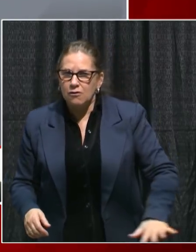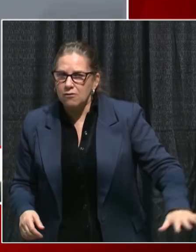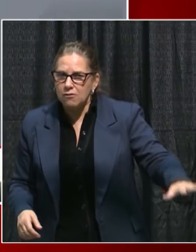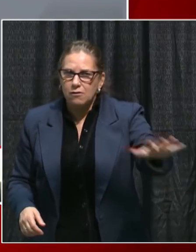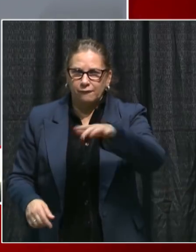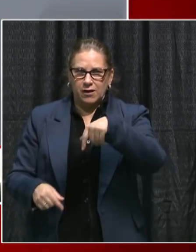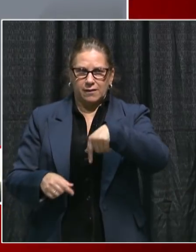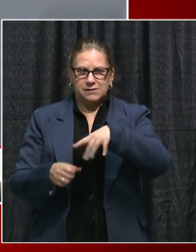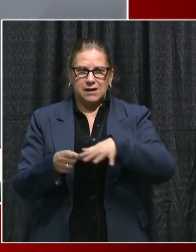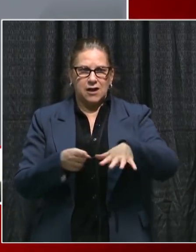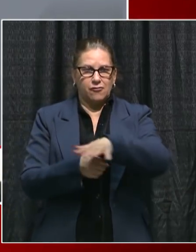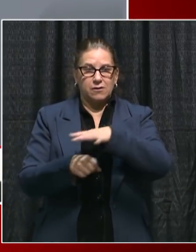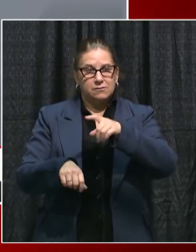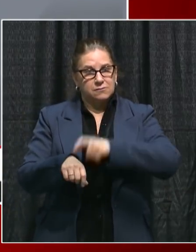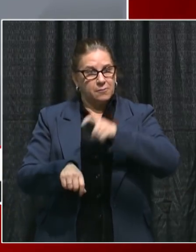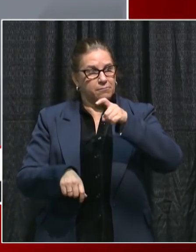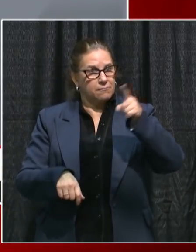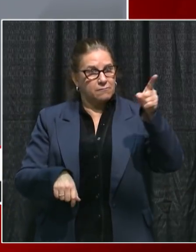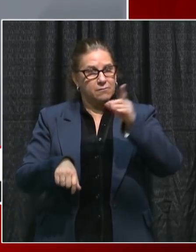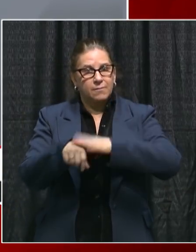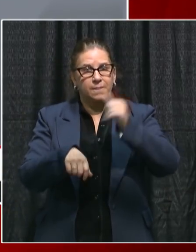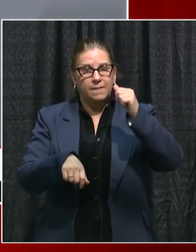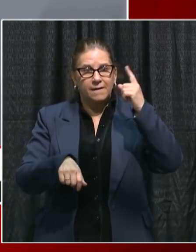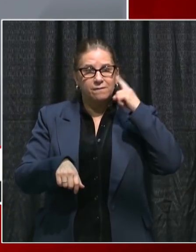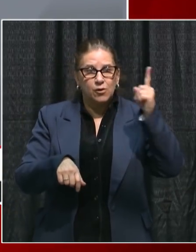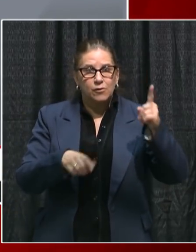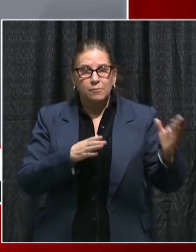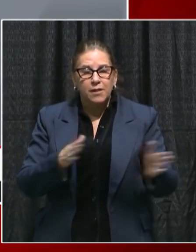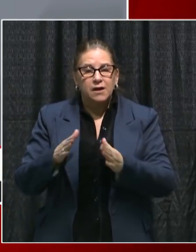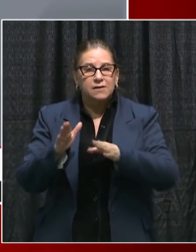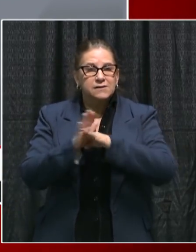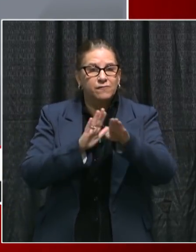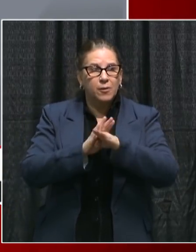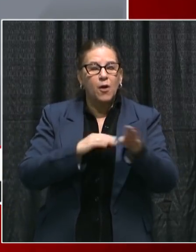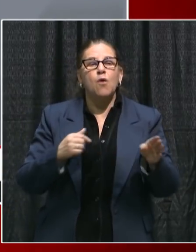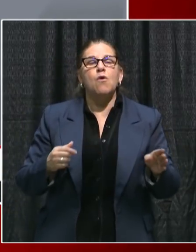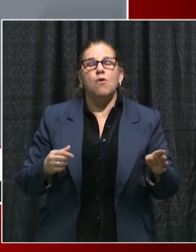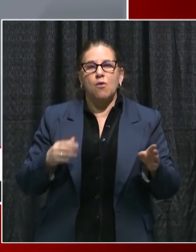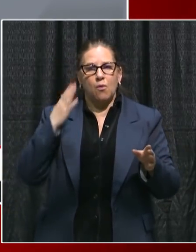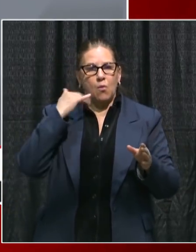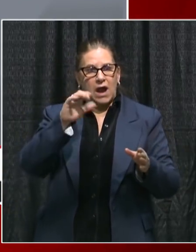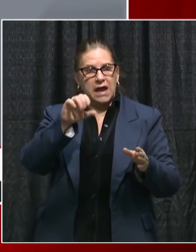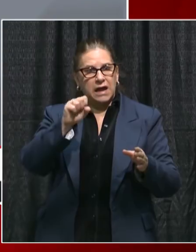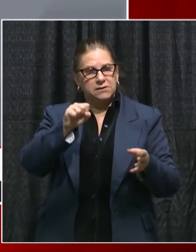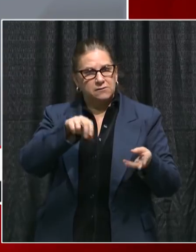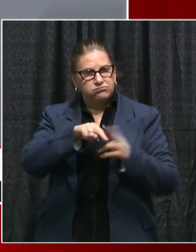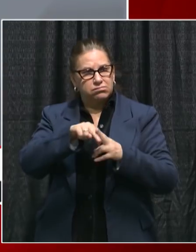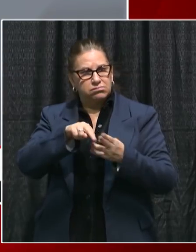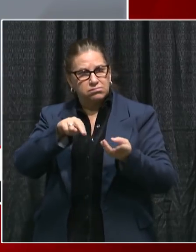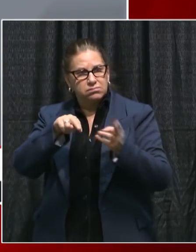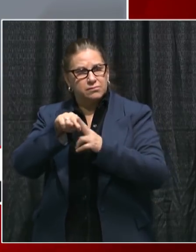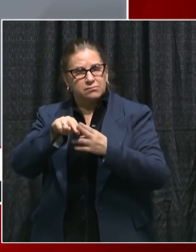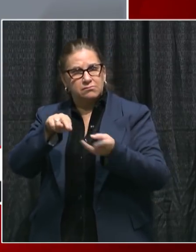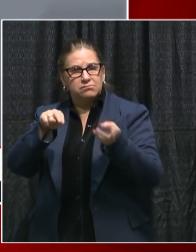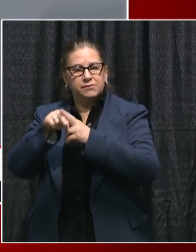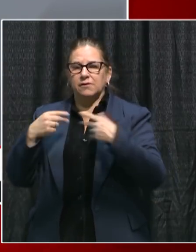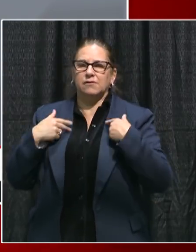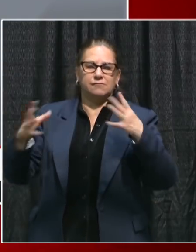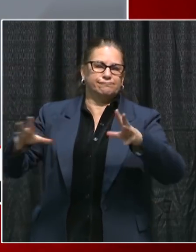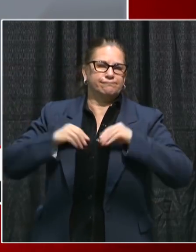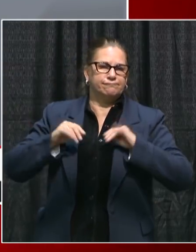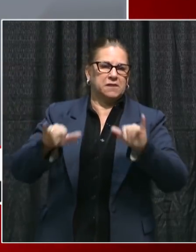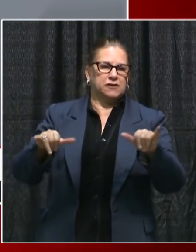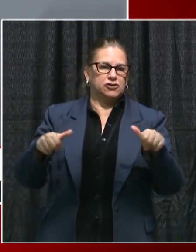beyond the walls of the district's hospital, it just made sense that we would step up to that challenge as well. What you see